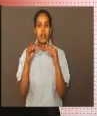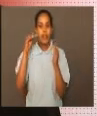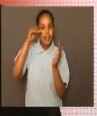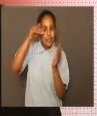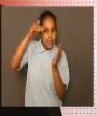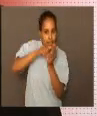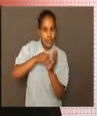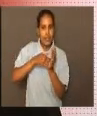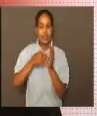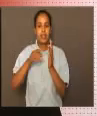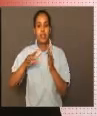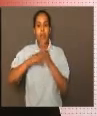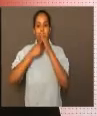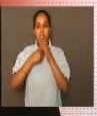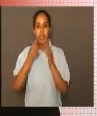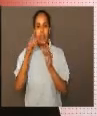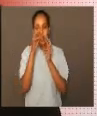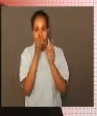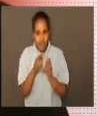re-established in the system.